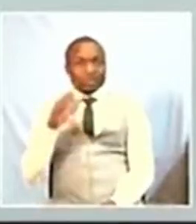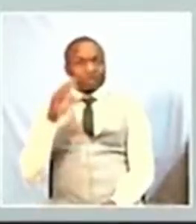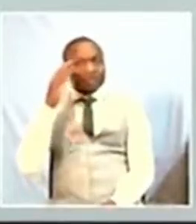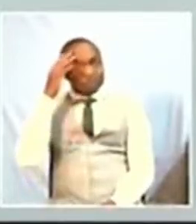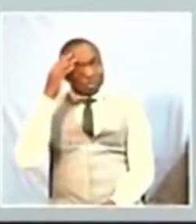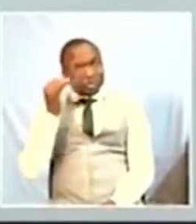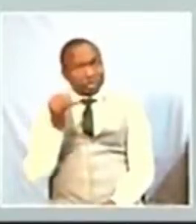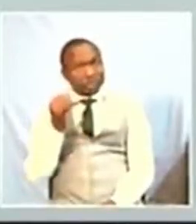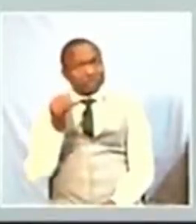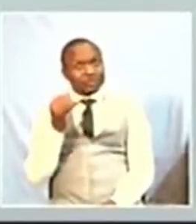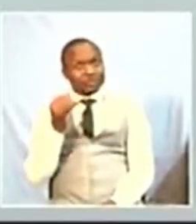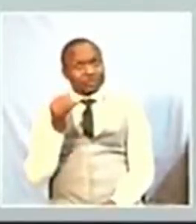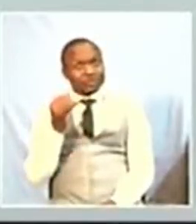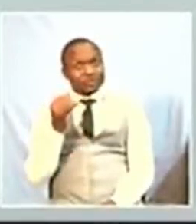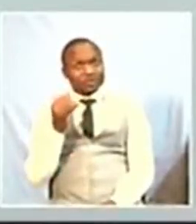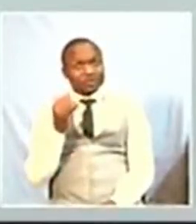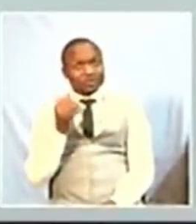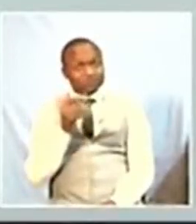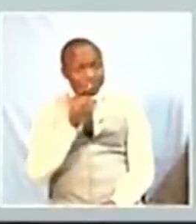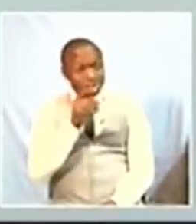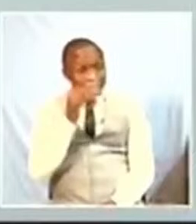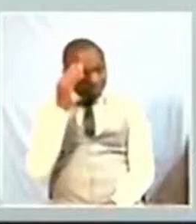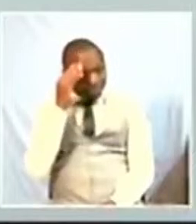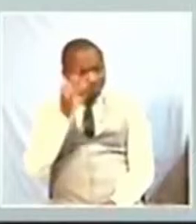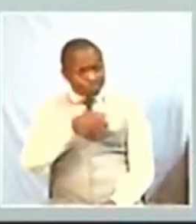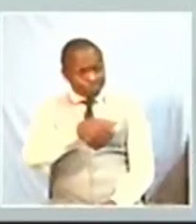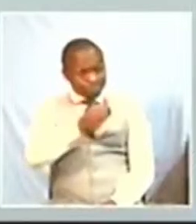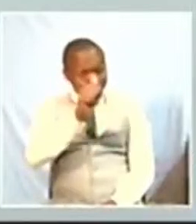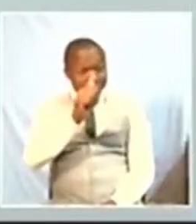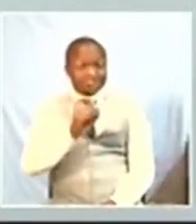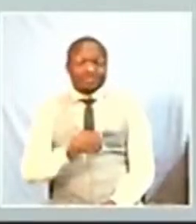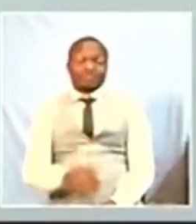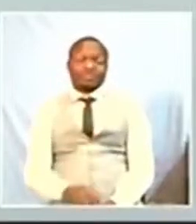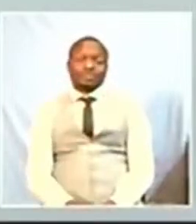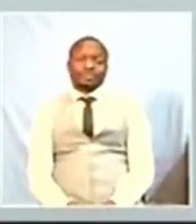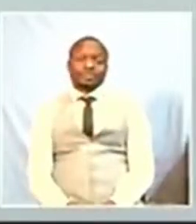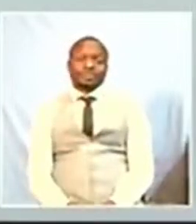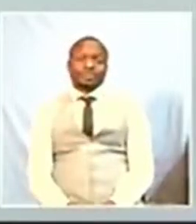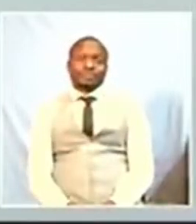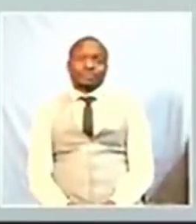Reasons best known to yourselves.